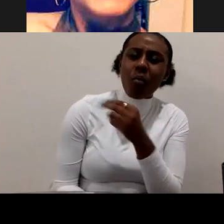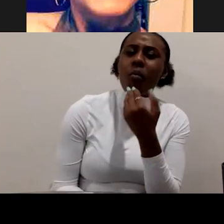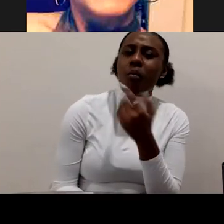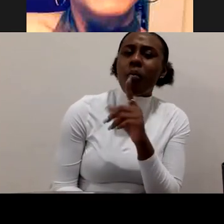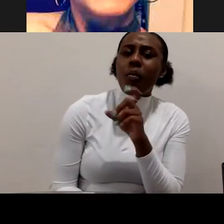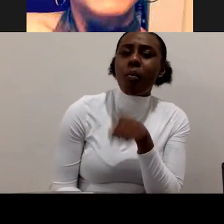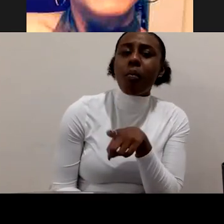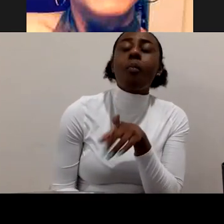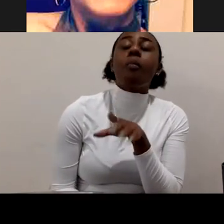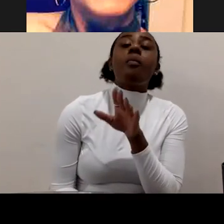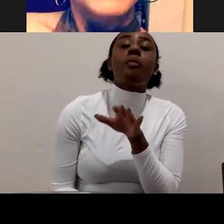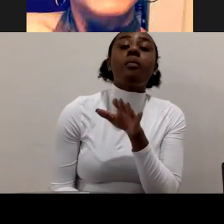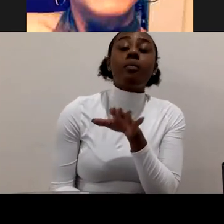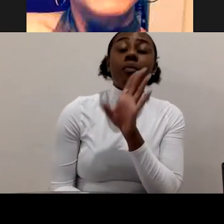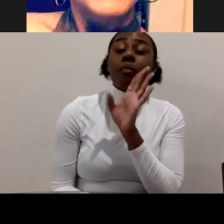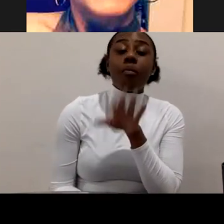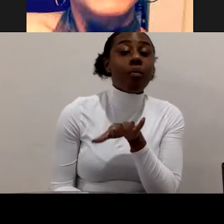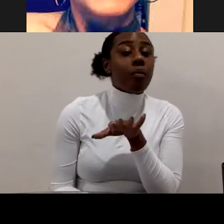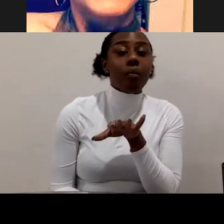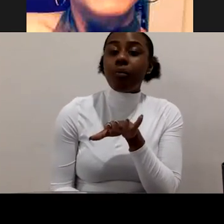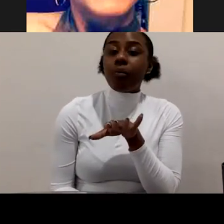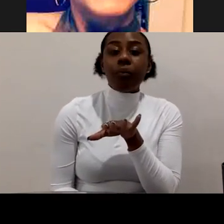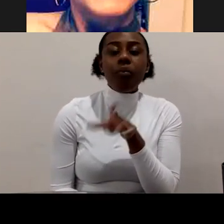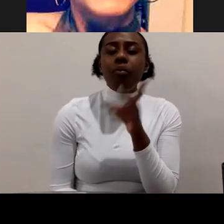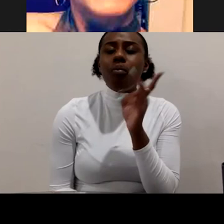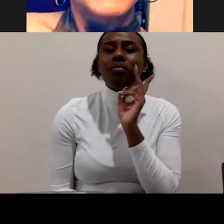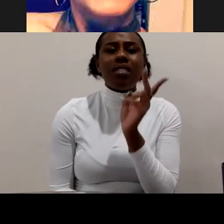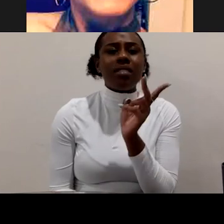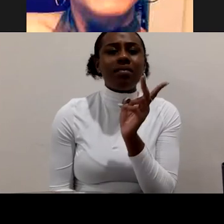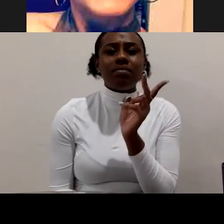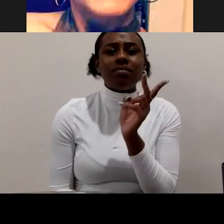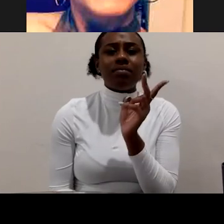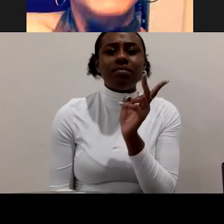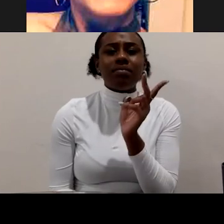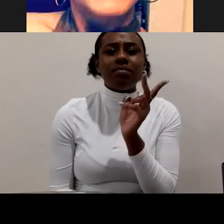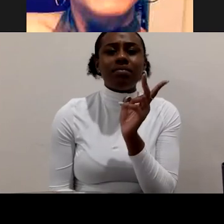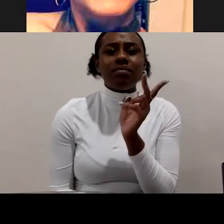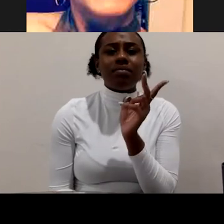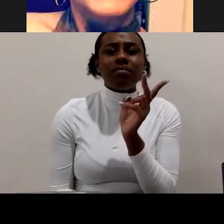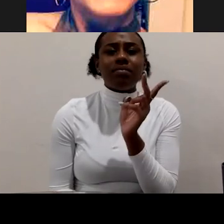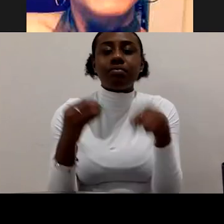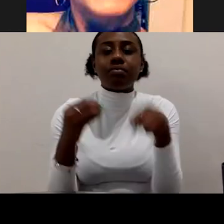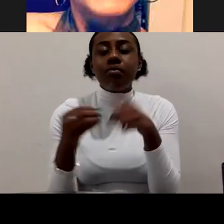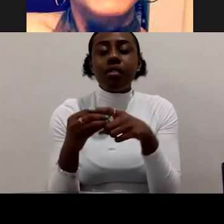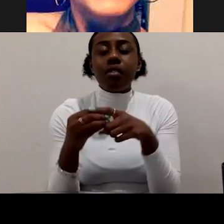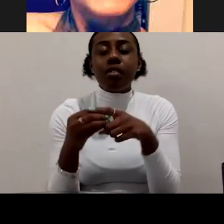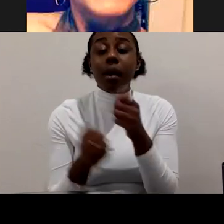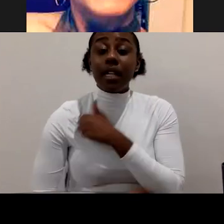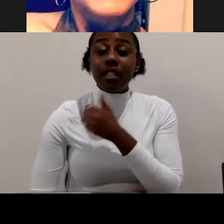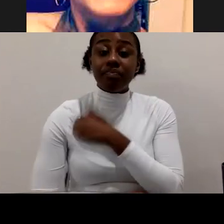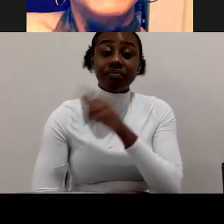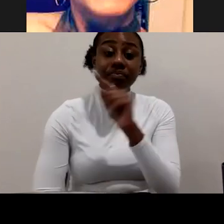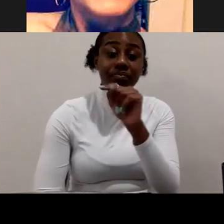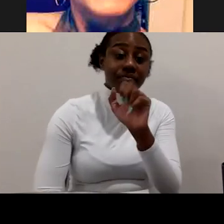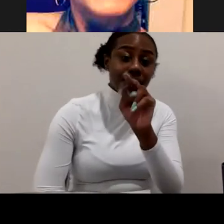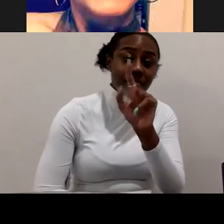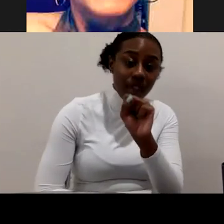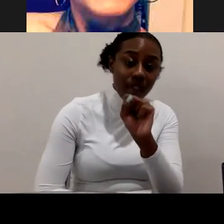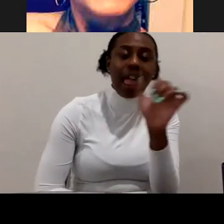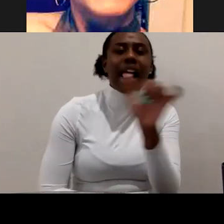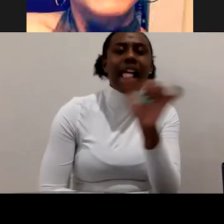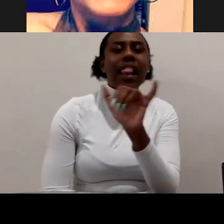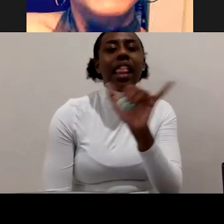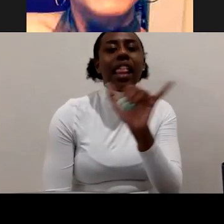you know, we've been seeing so much about, you know, military tanks in places like Ferguson and, you know, all of